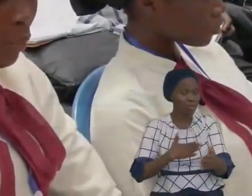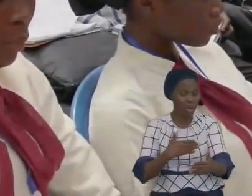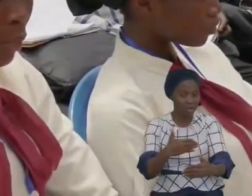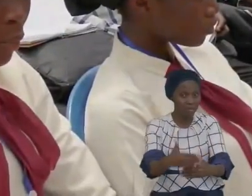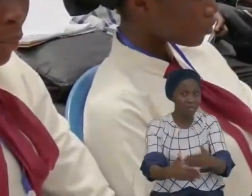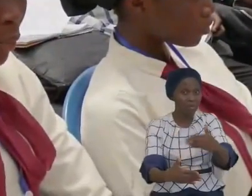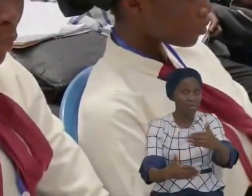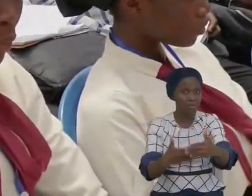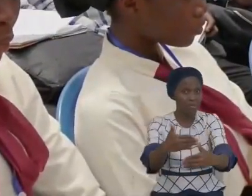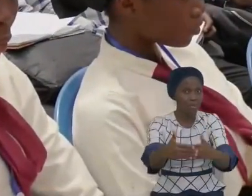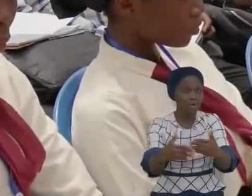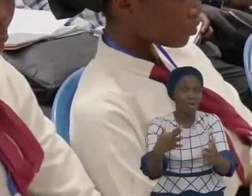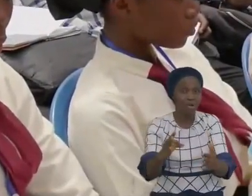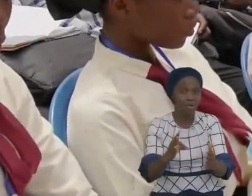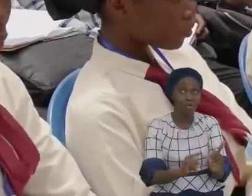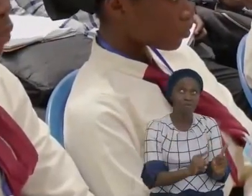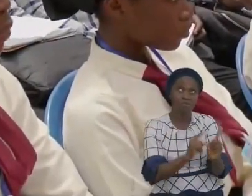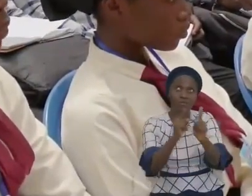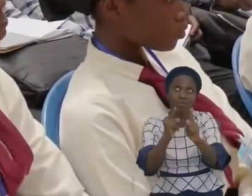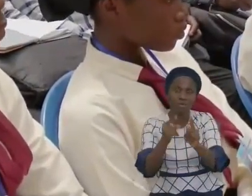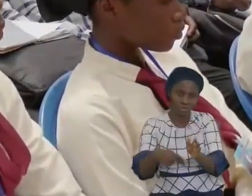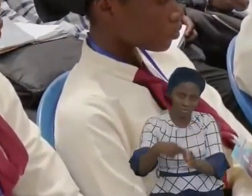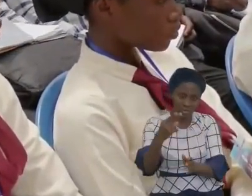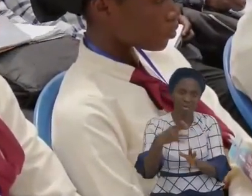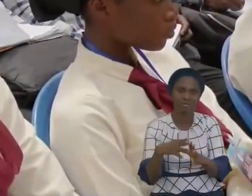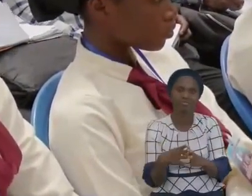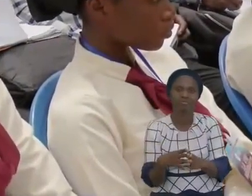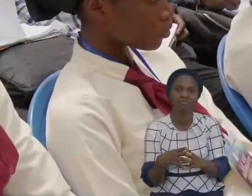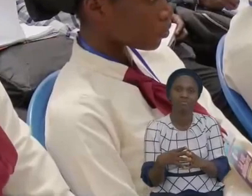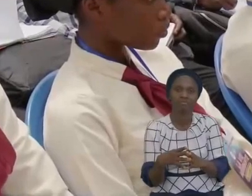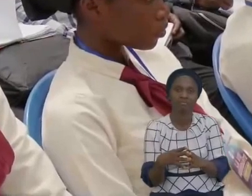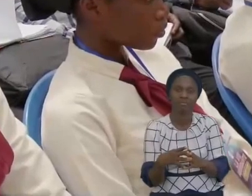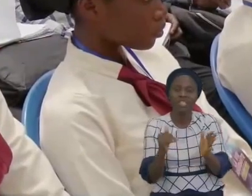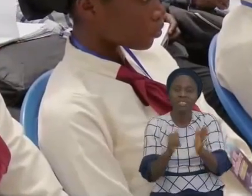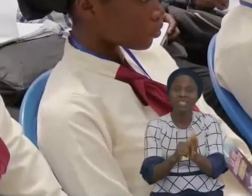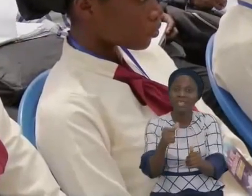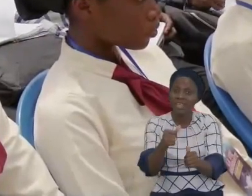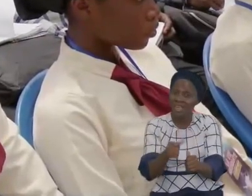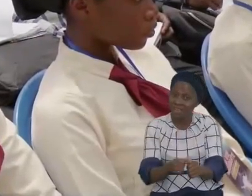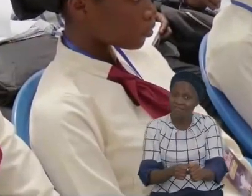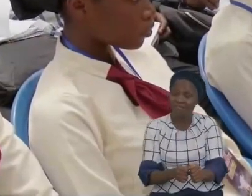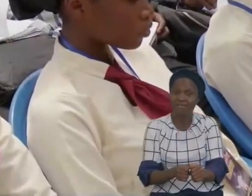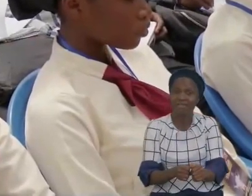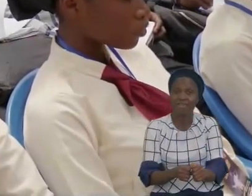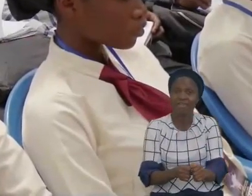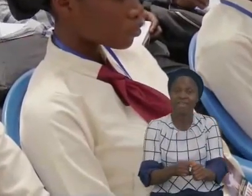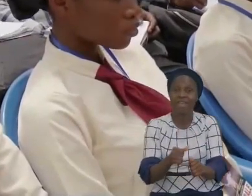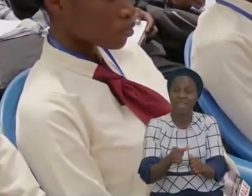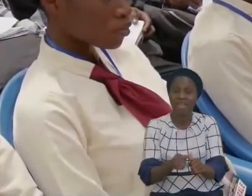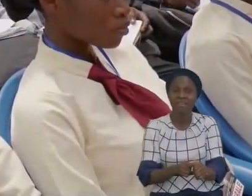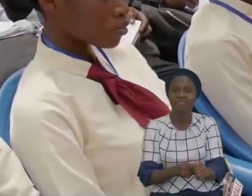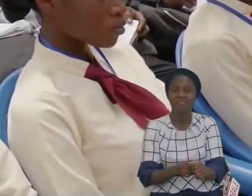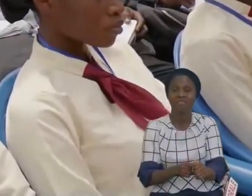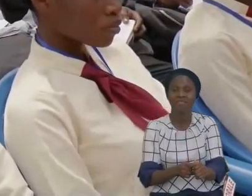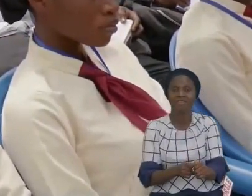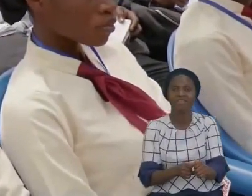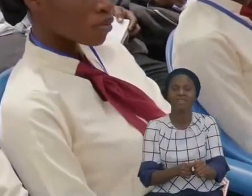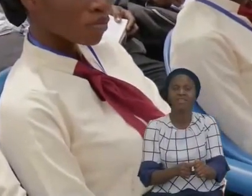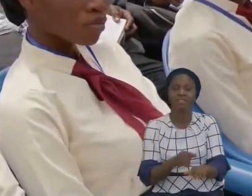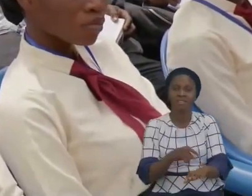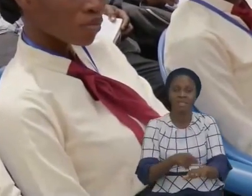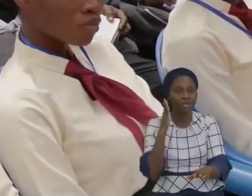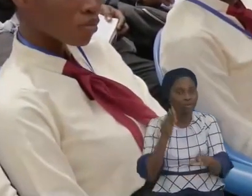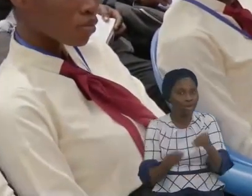That every act will add to my decision of a destiny that